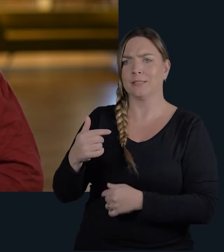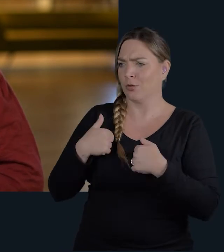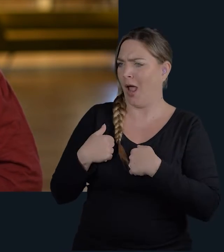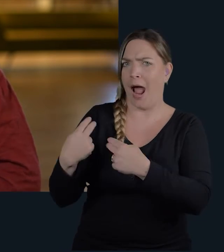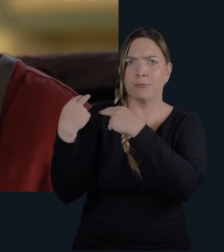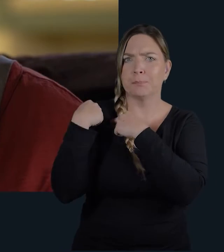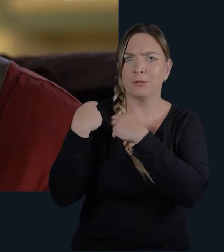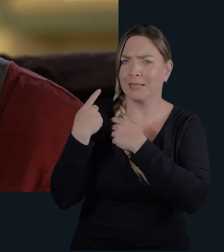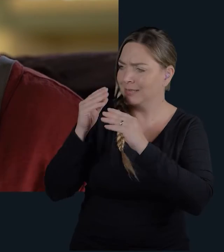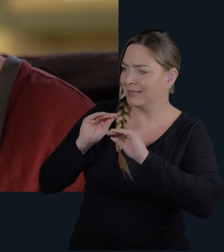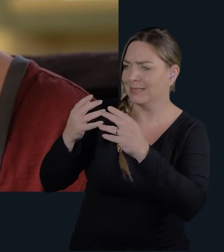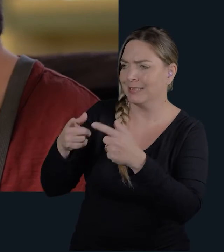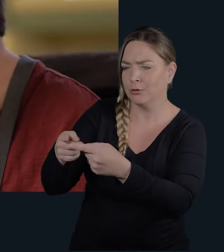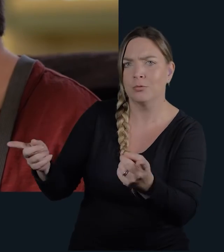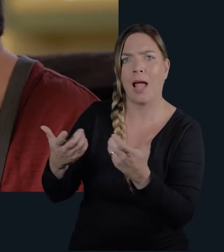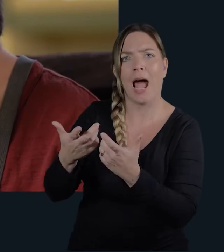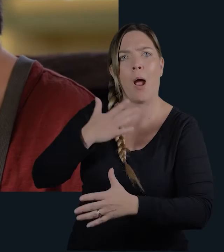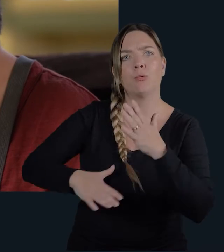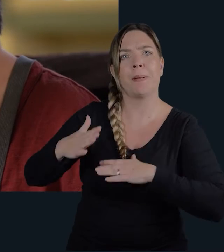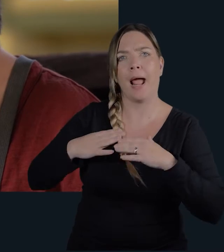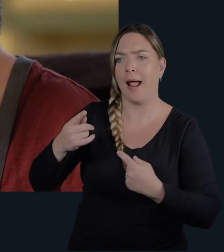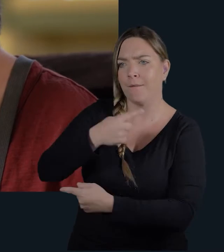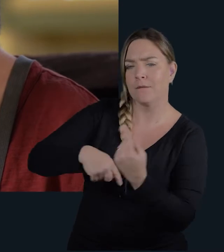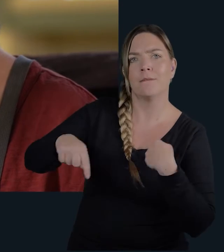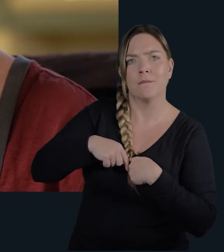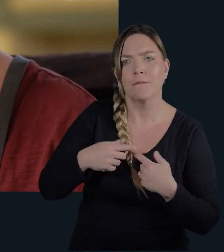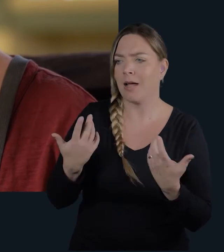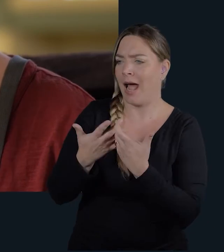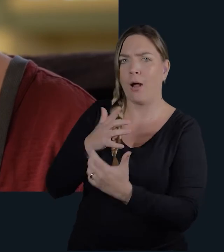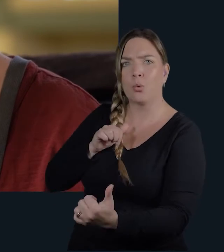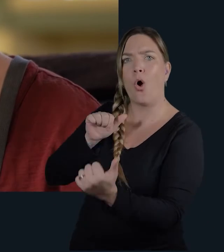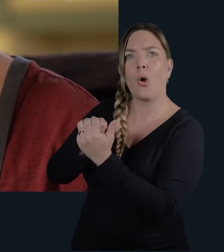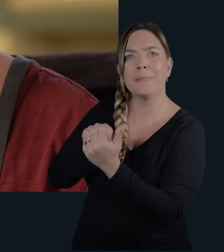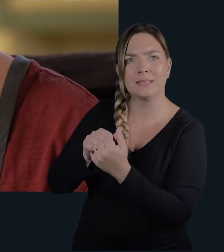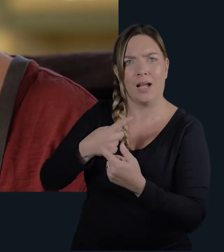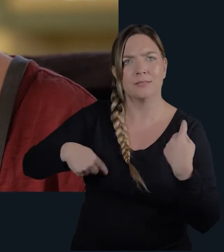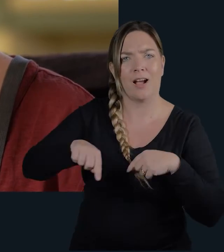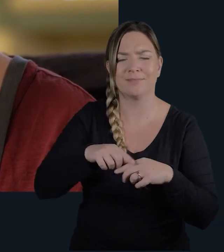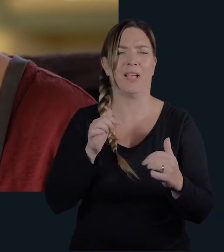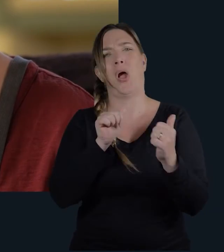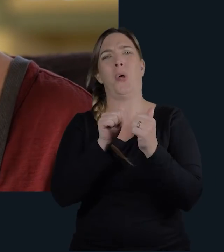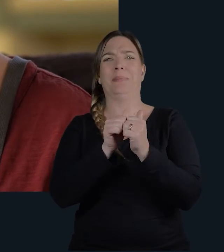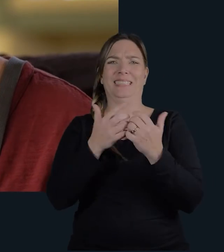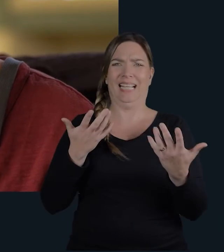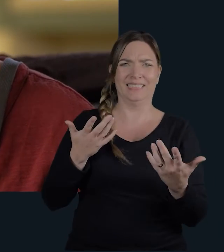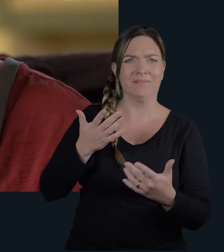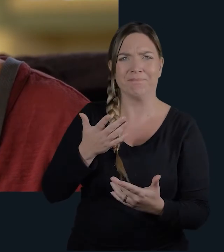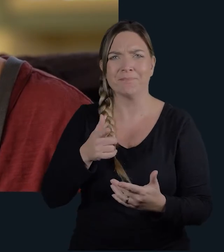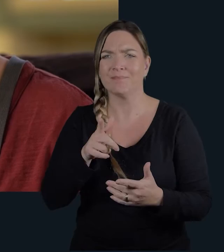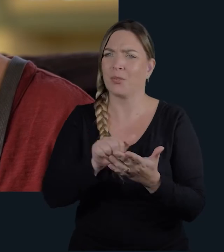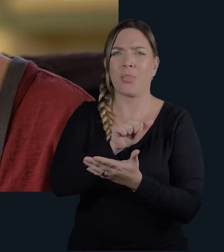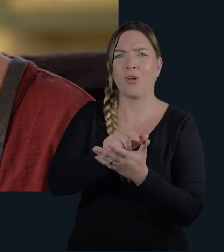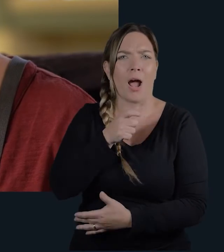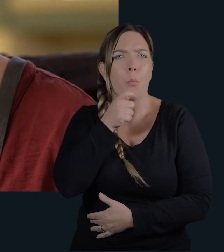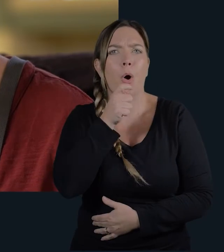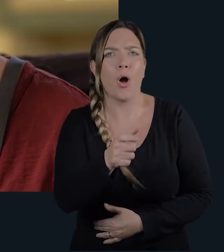Just be like, look, guys, at some point, it's not our responsibility to teach you how to behave around us, how to accommodate for us. Well, that's not even the word. We don't need to